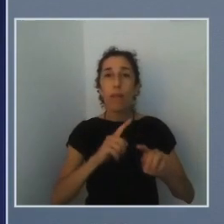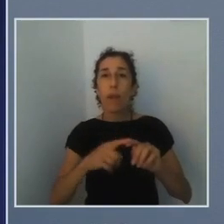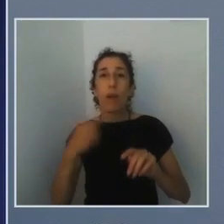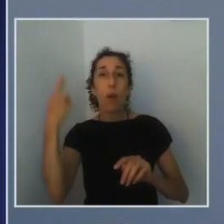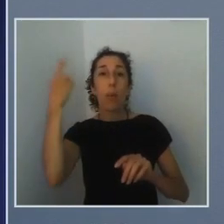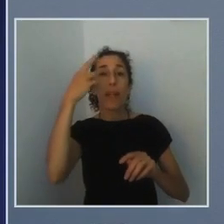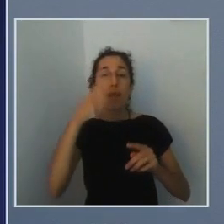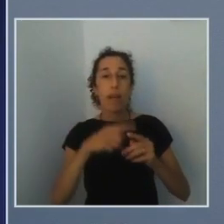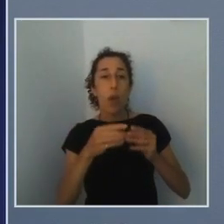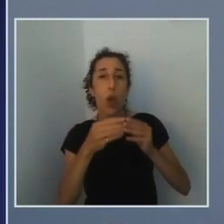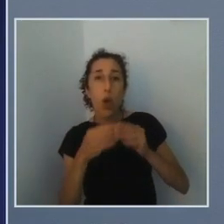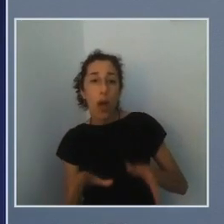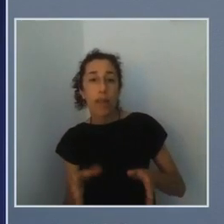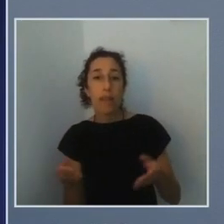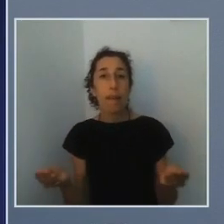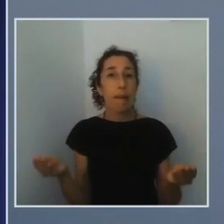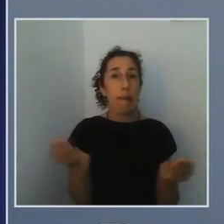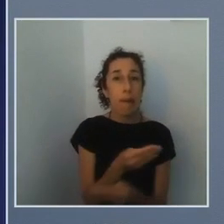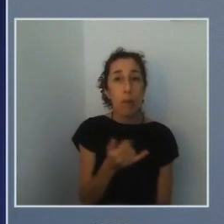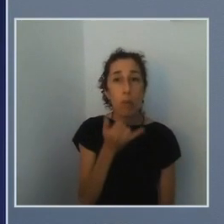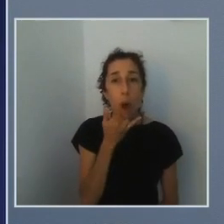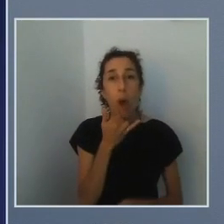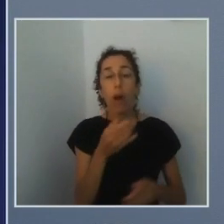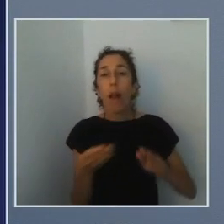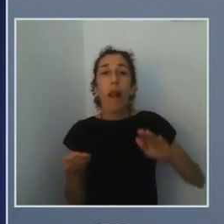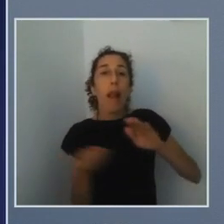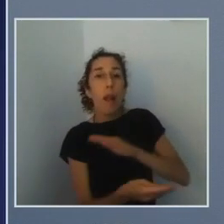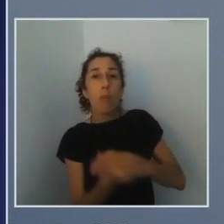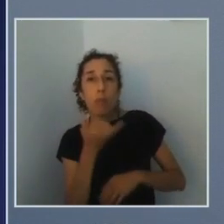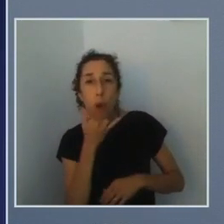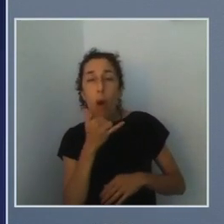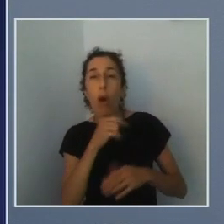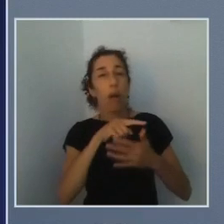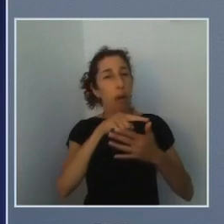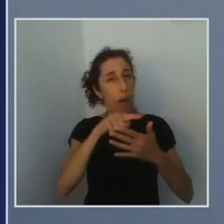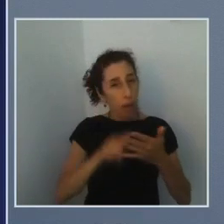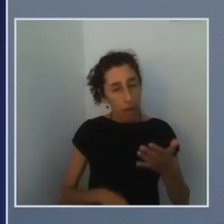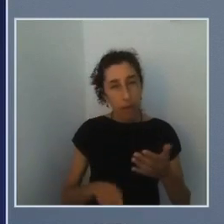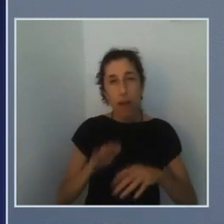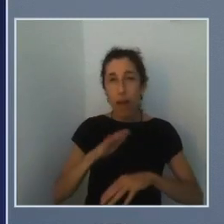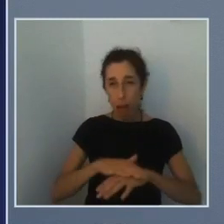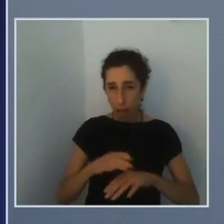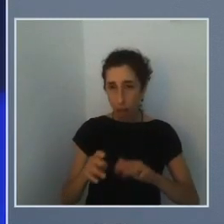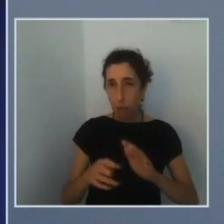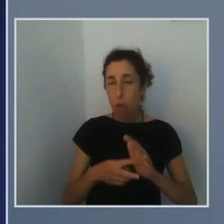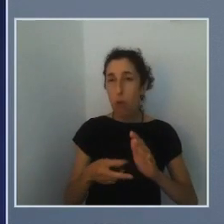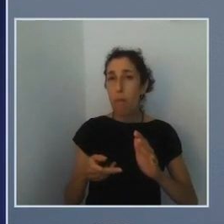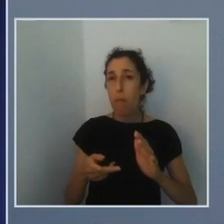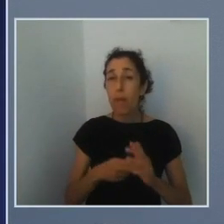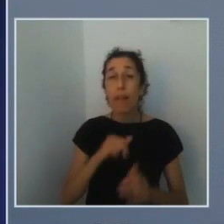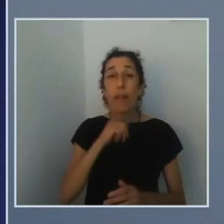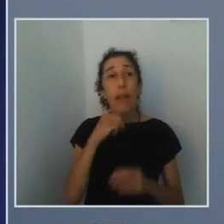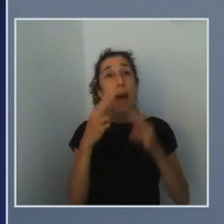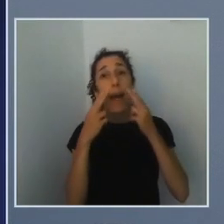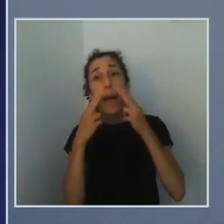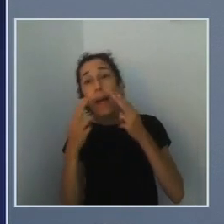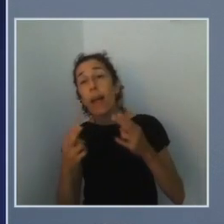were the NRA's internal policies repeatedly not followed, but they were blatantly